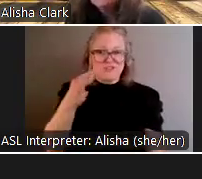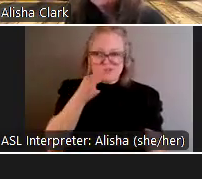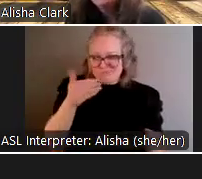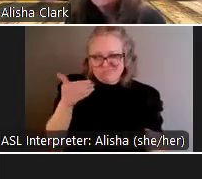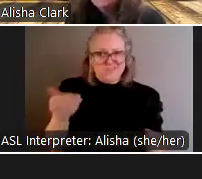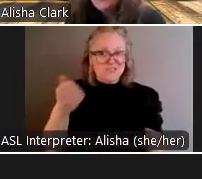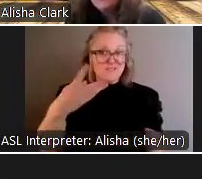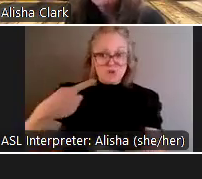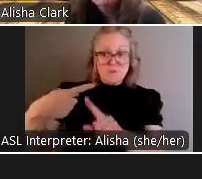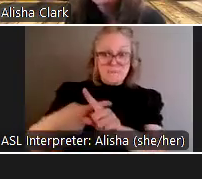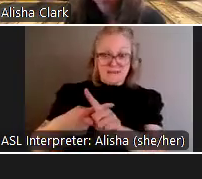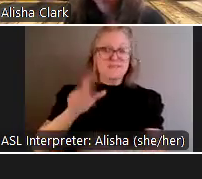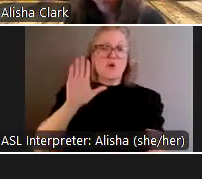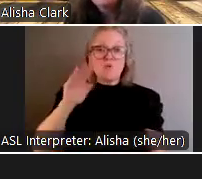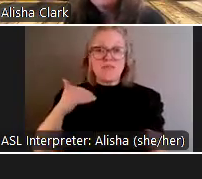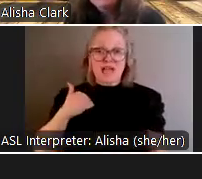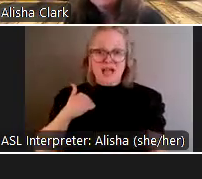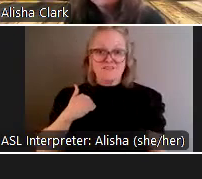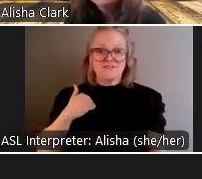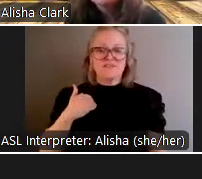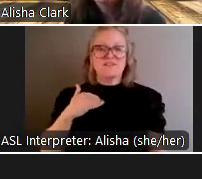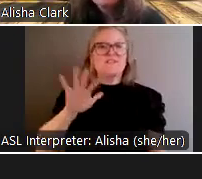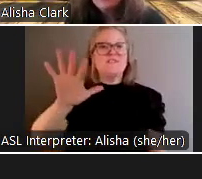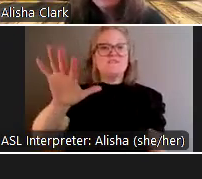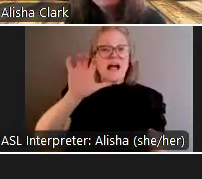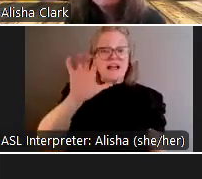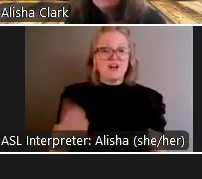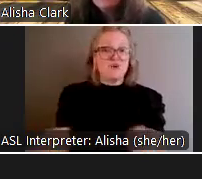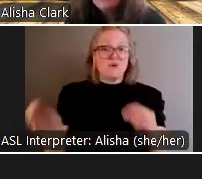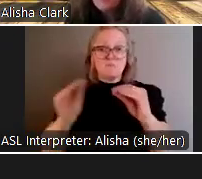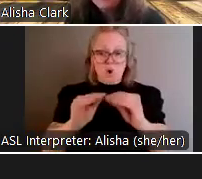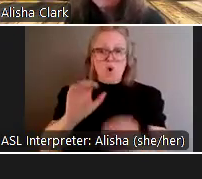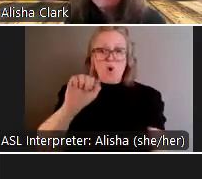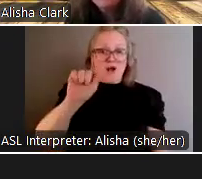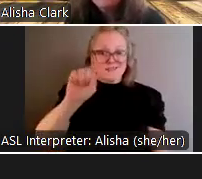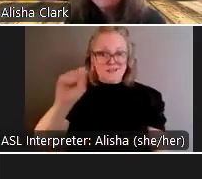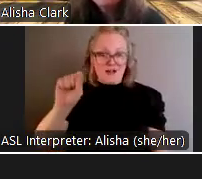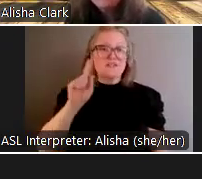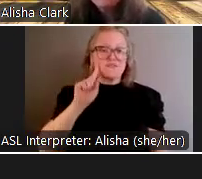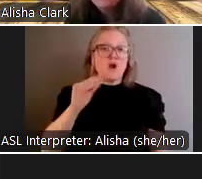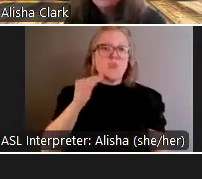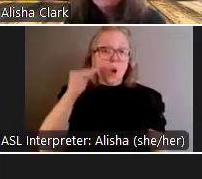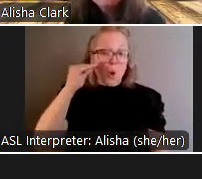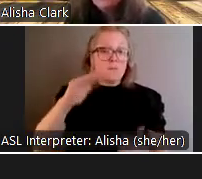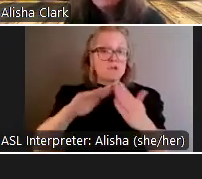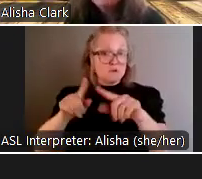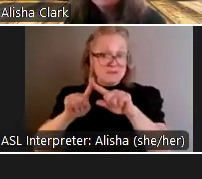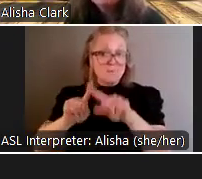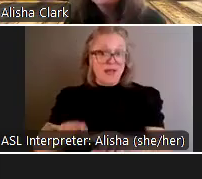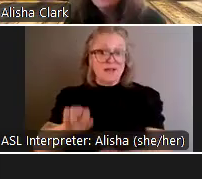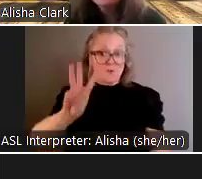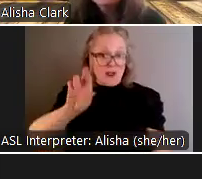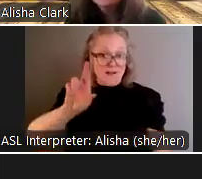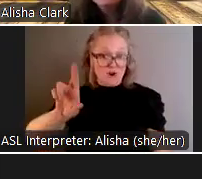few months, we will have 500 additional slots for the home and community-based waiver. We did